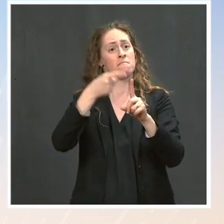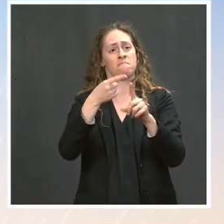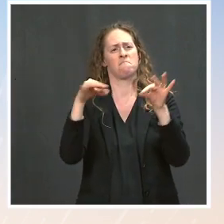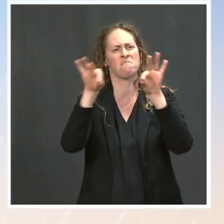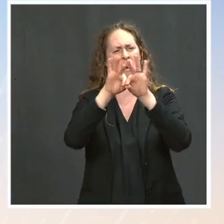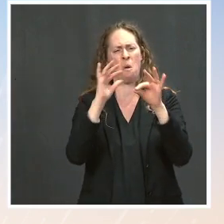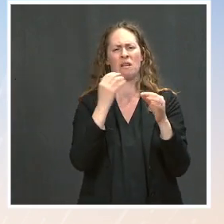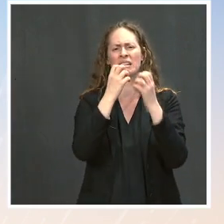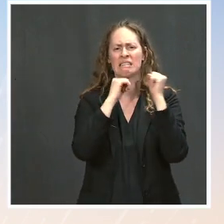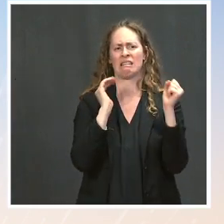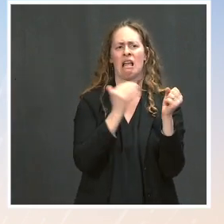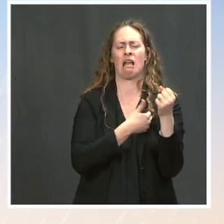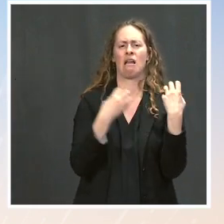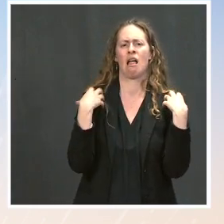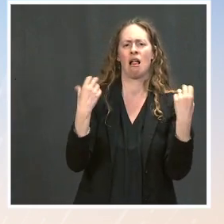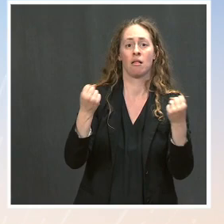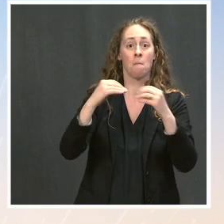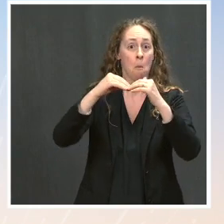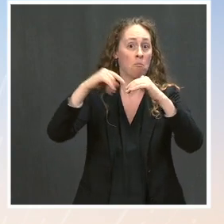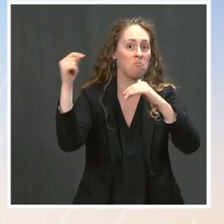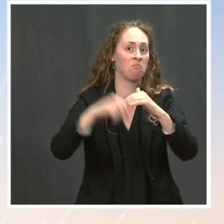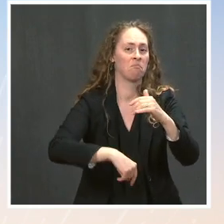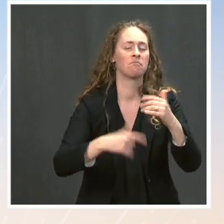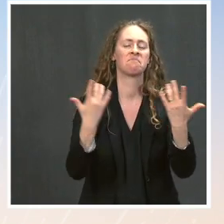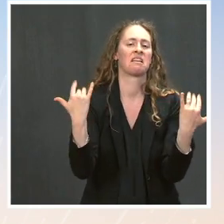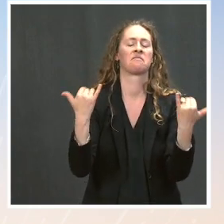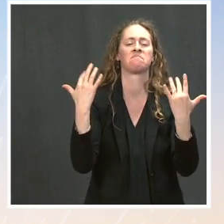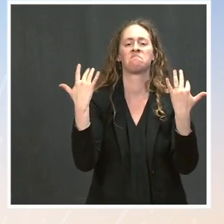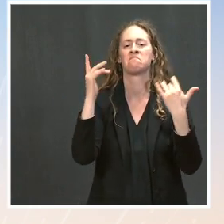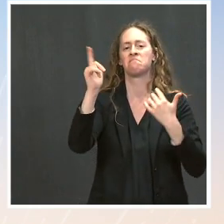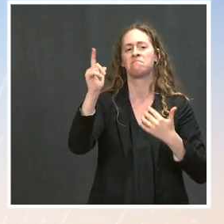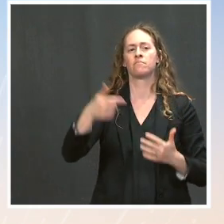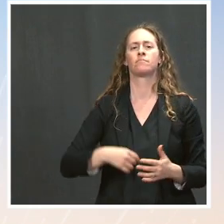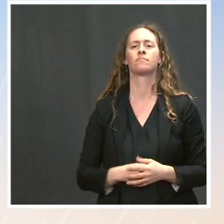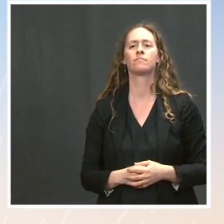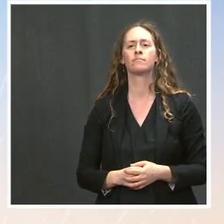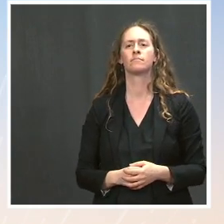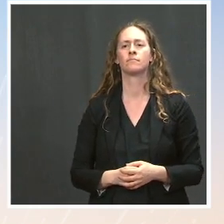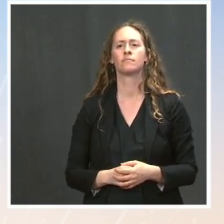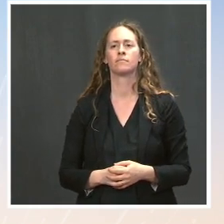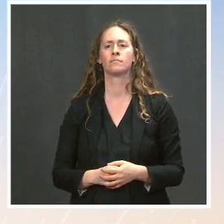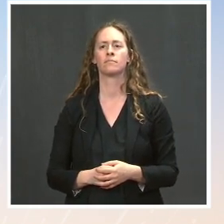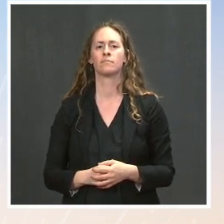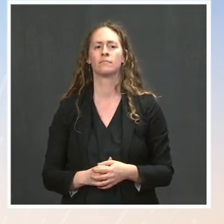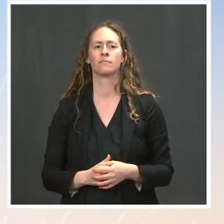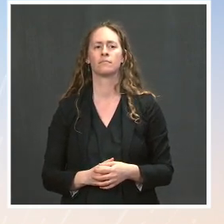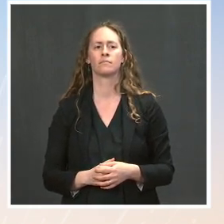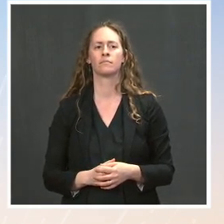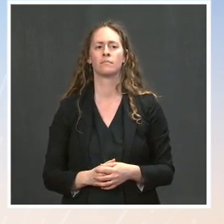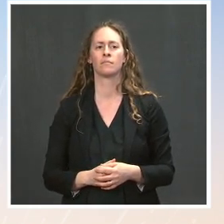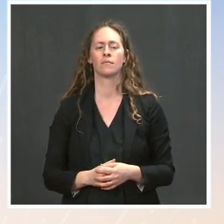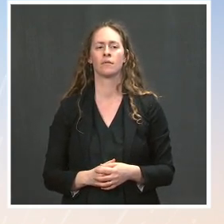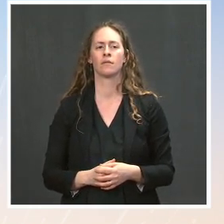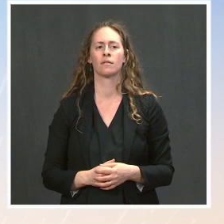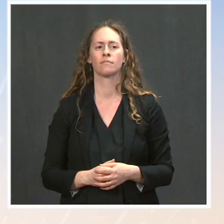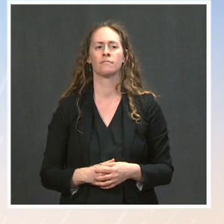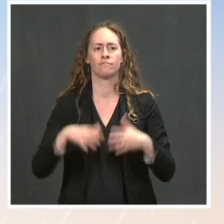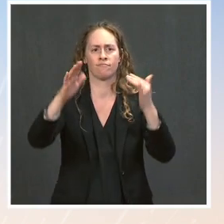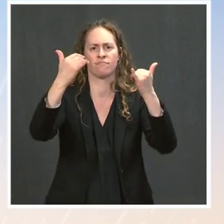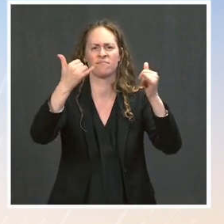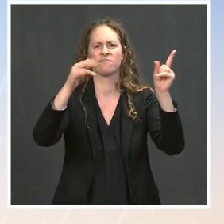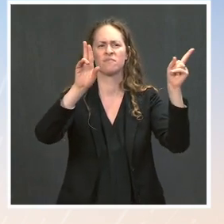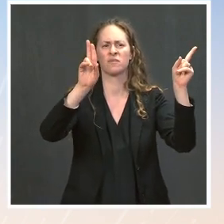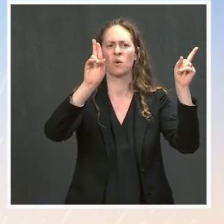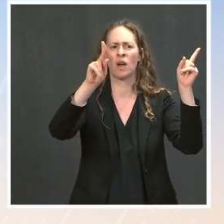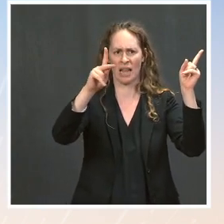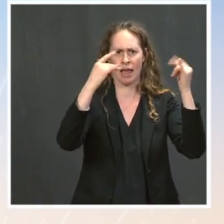have any update on that at this point. Go ahead. Jen, Canada and the United Kingdom have both restricted travelers from India amid concerns about